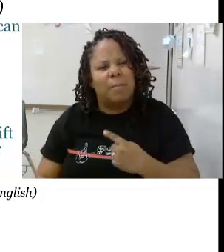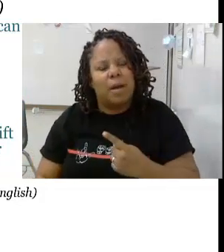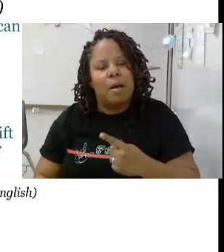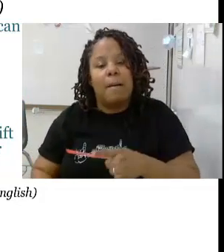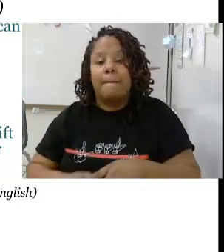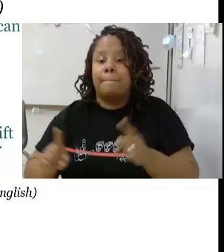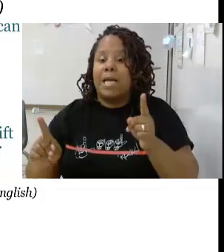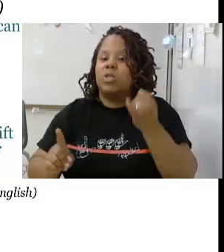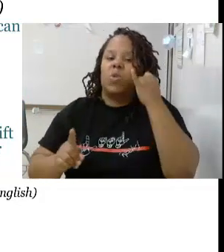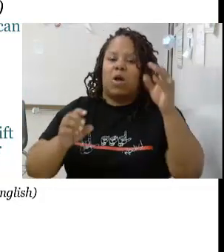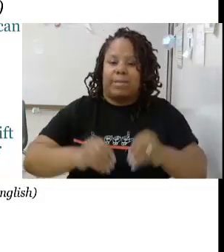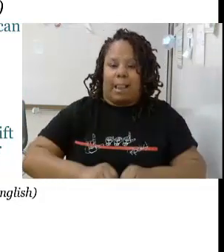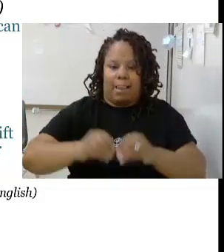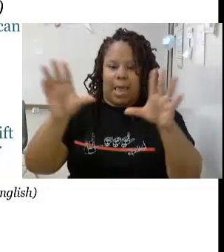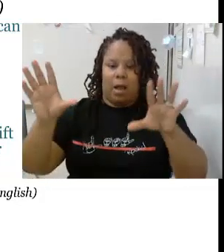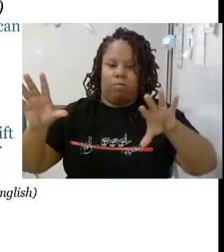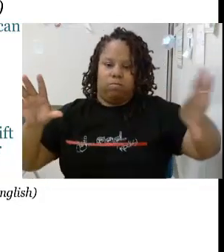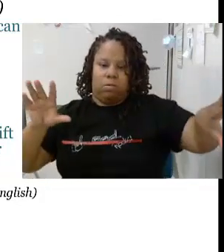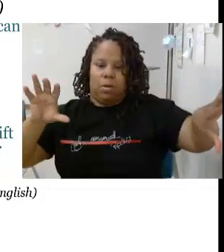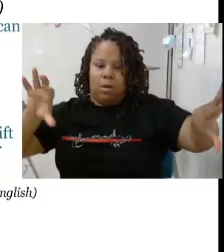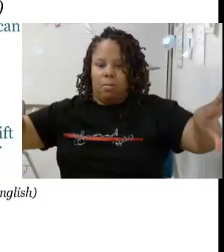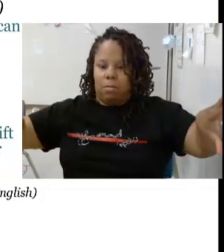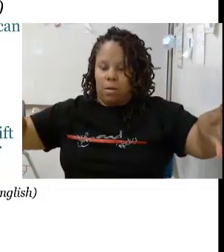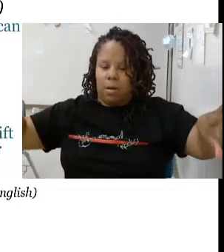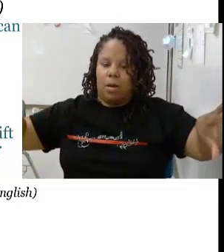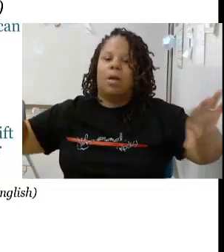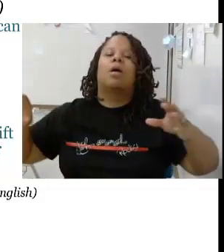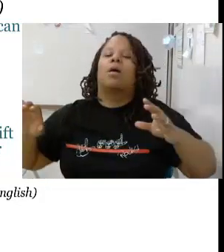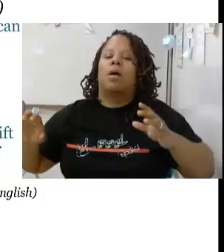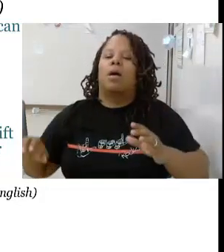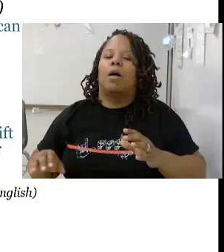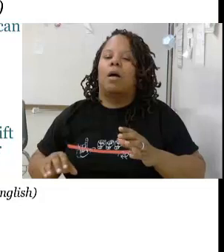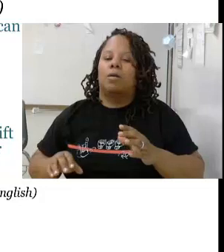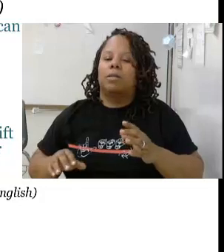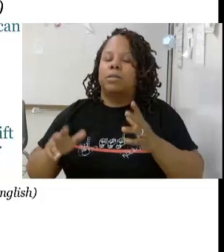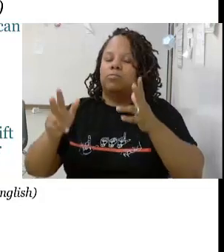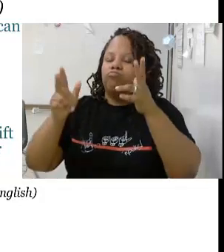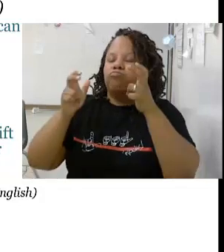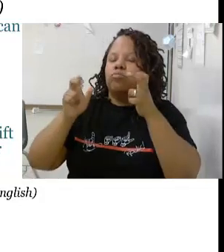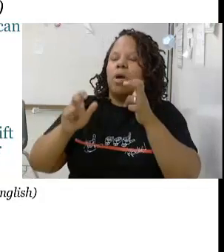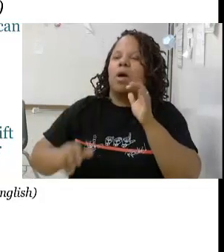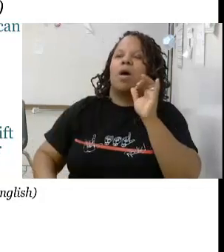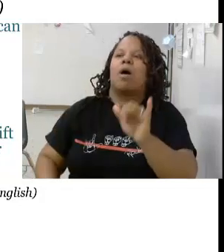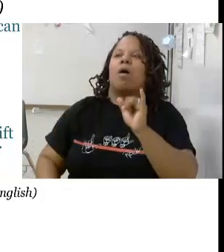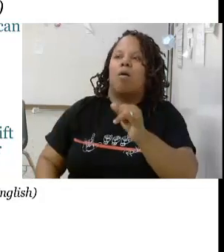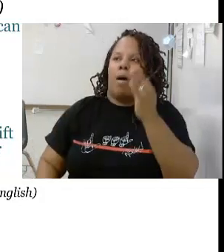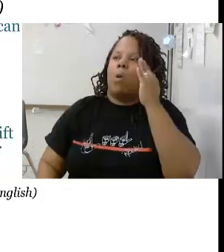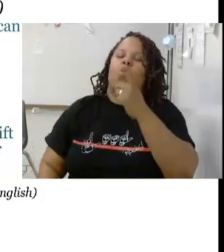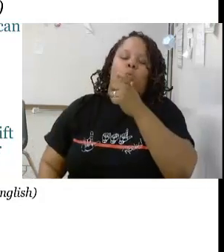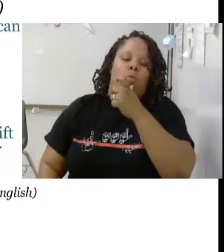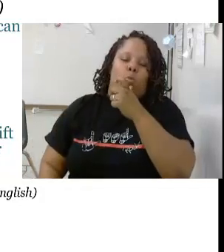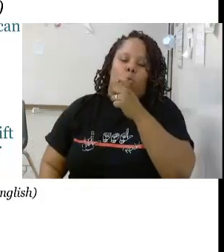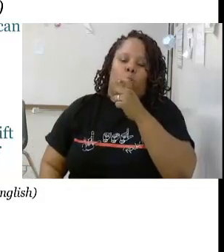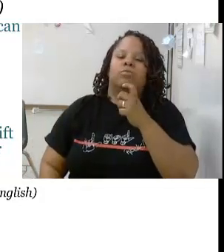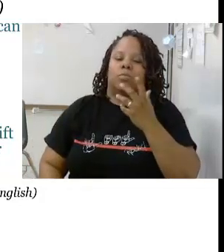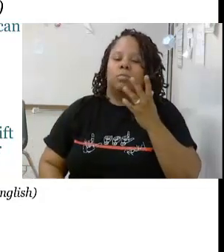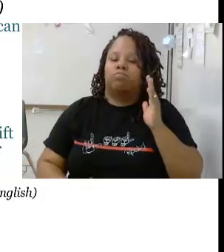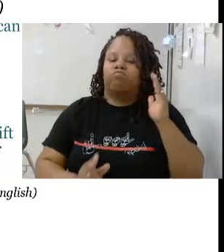you're also shoulder is facing. So that just makes it a clear visual separation. And